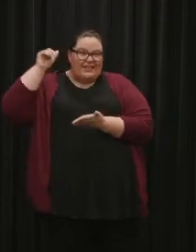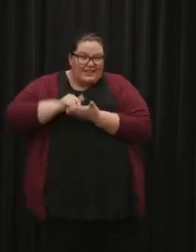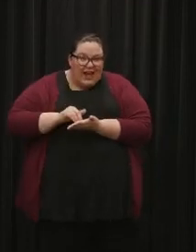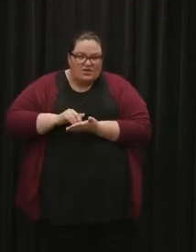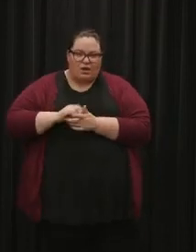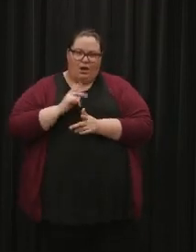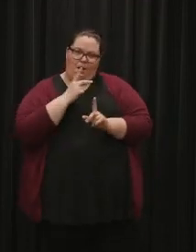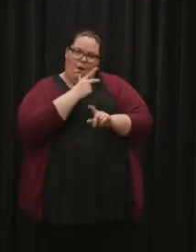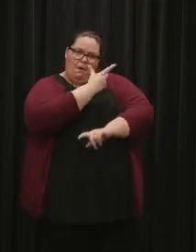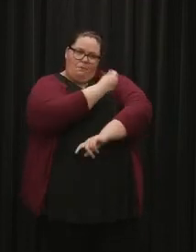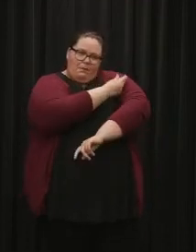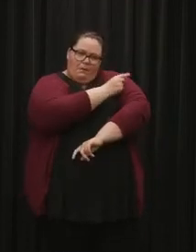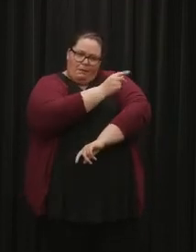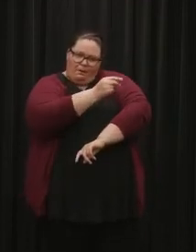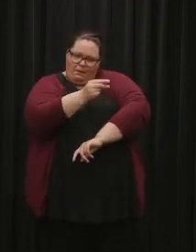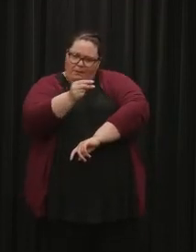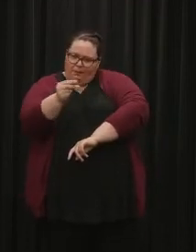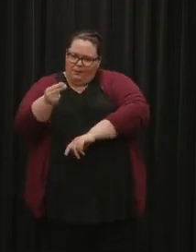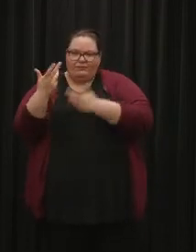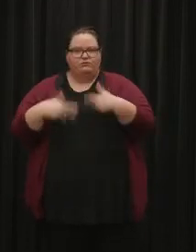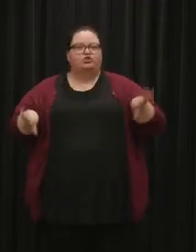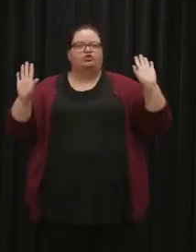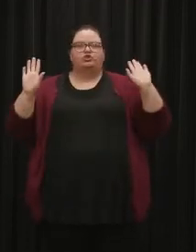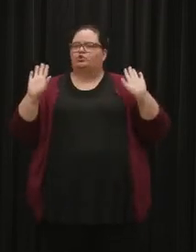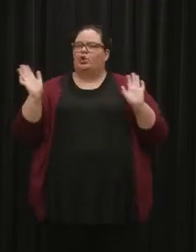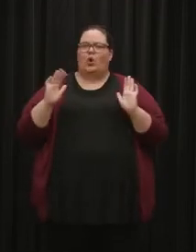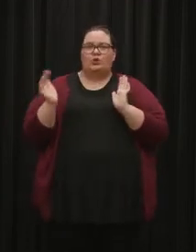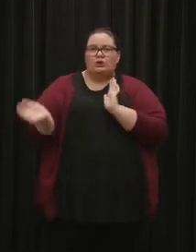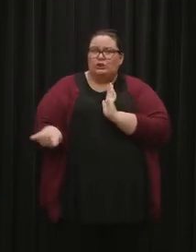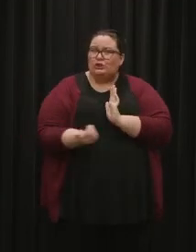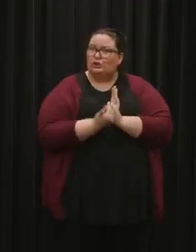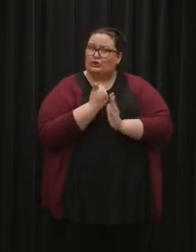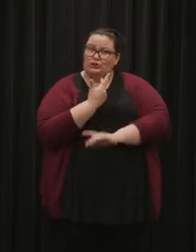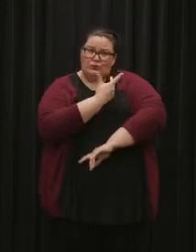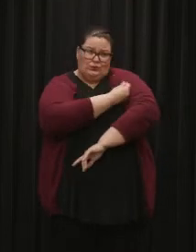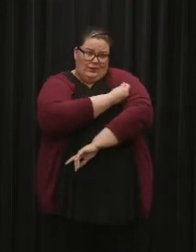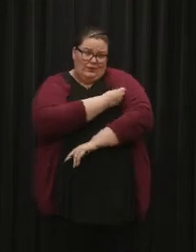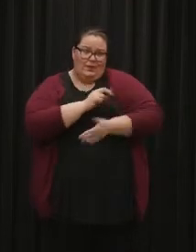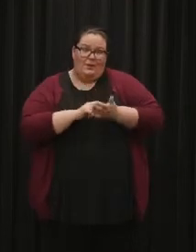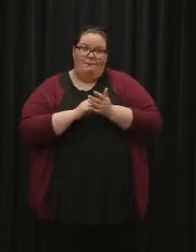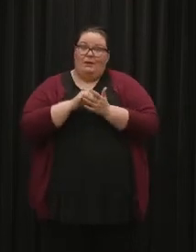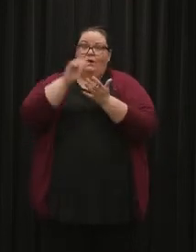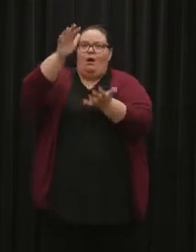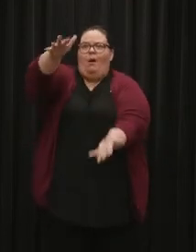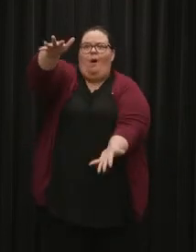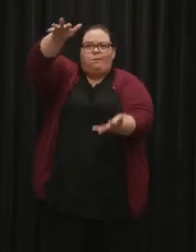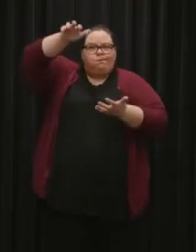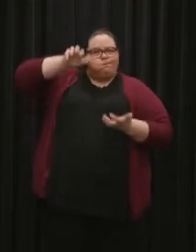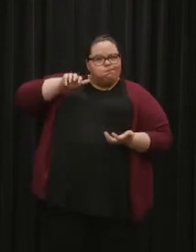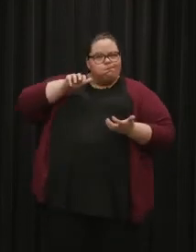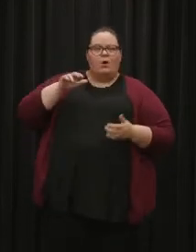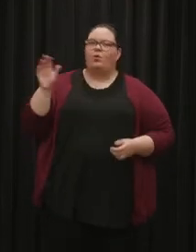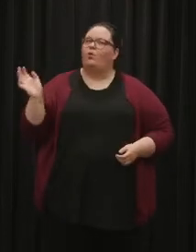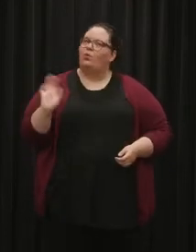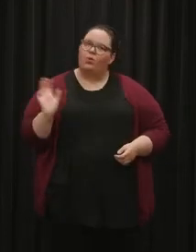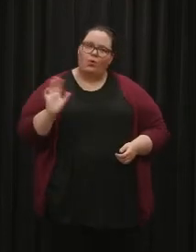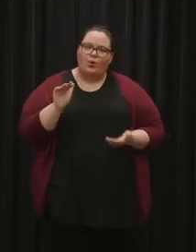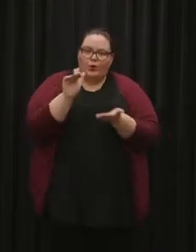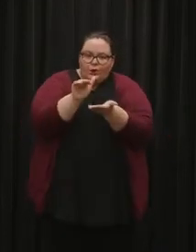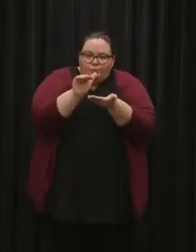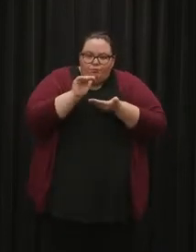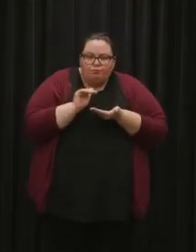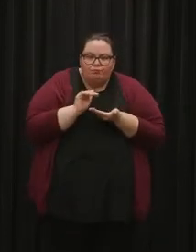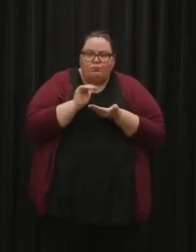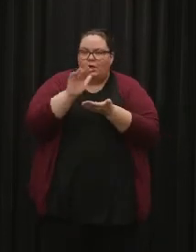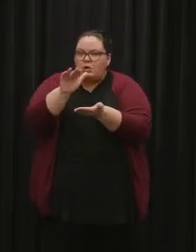given in a short period of time, and everything's done. Because these are new vaccines, we won't be getting a big, large amount of vaccines at